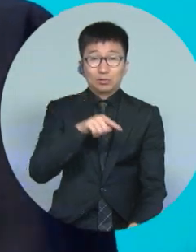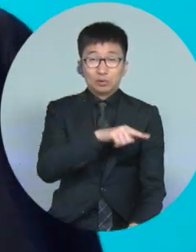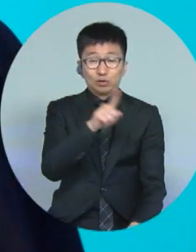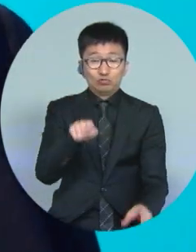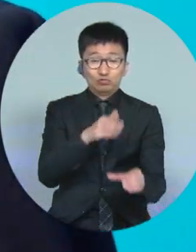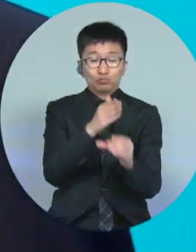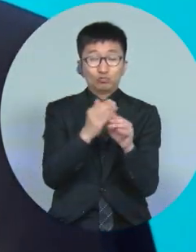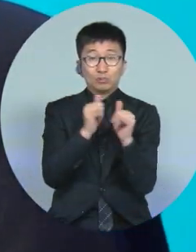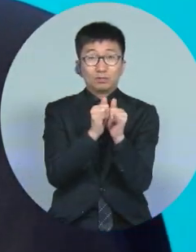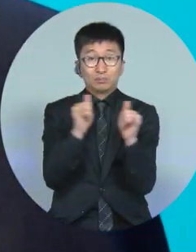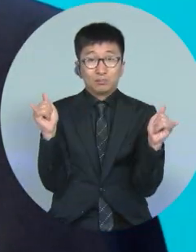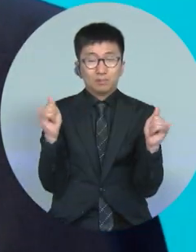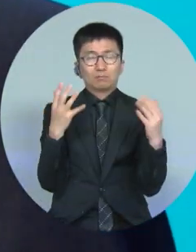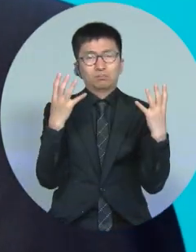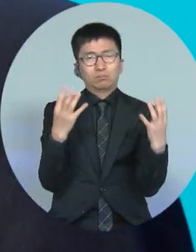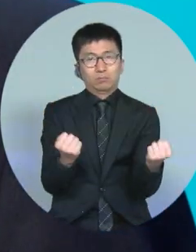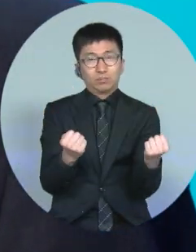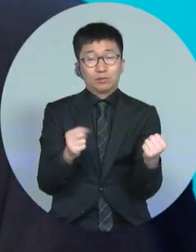old proletariat,